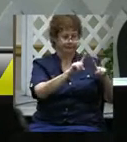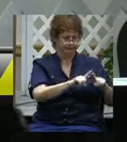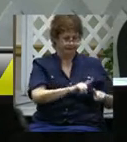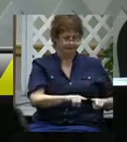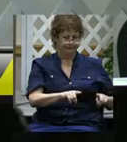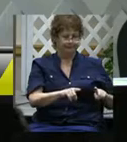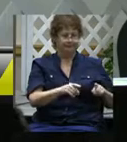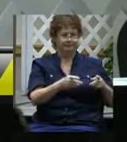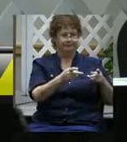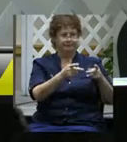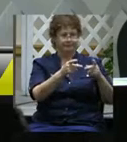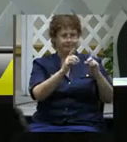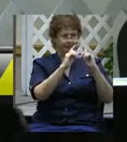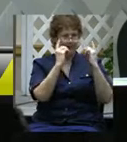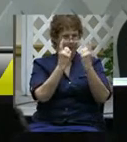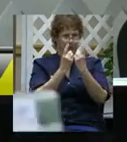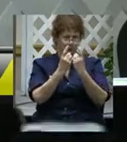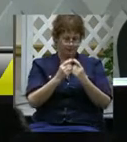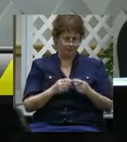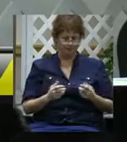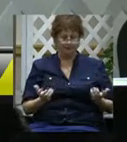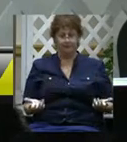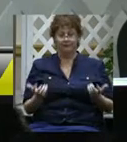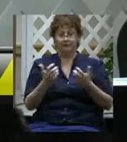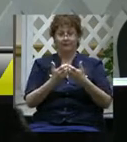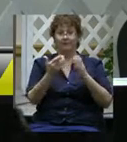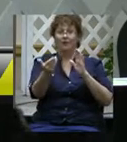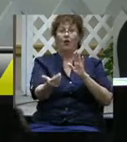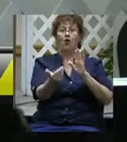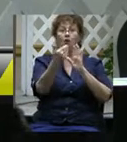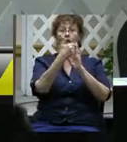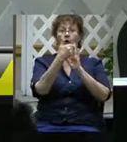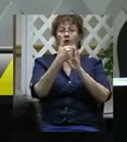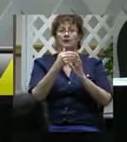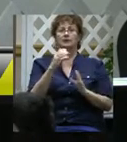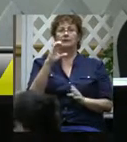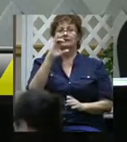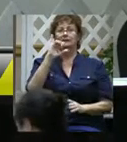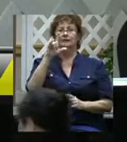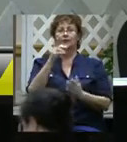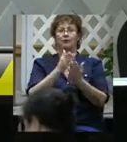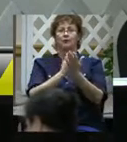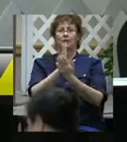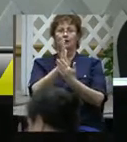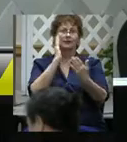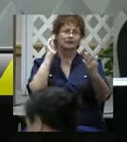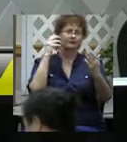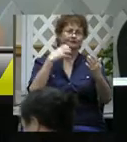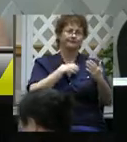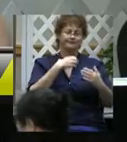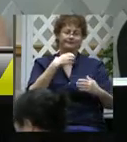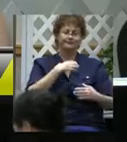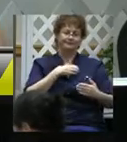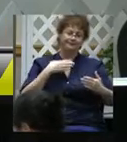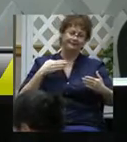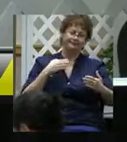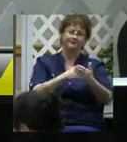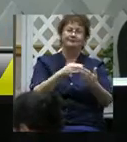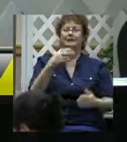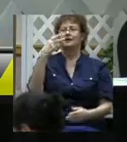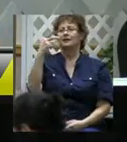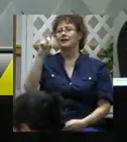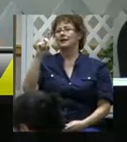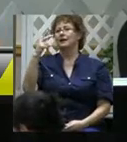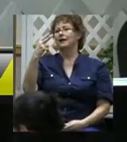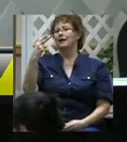This effort was culmination of lawsuit and civil rights complaints brought against DSHS. And you can read